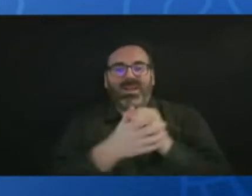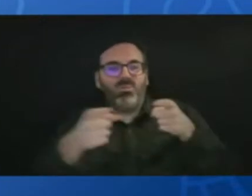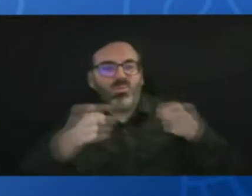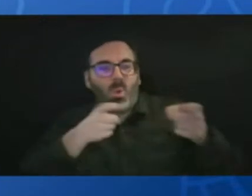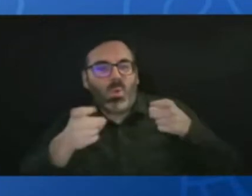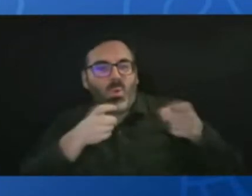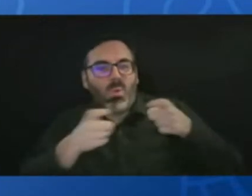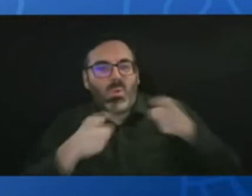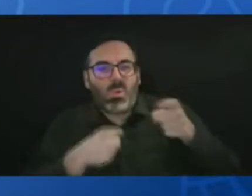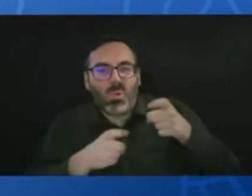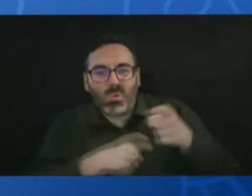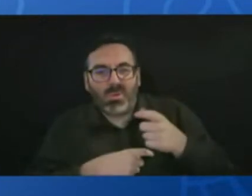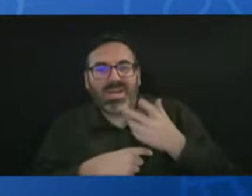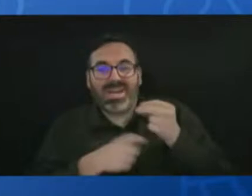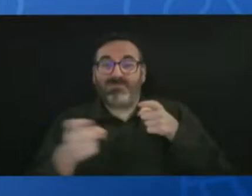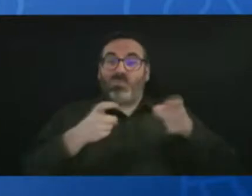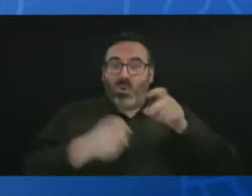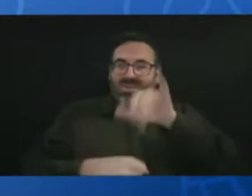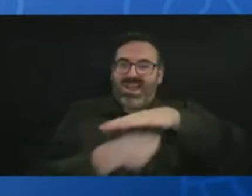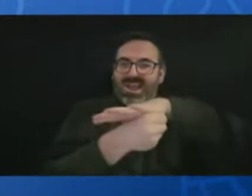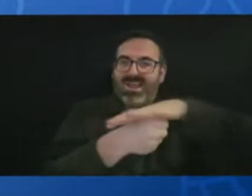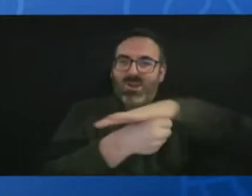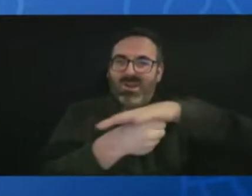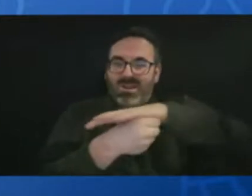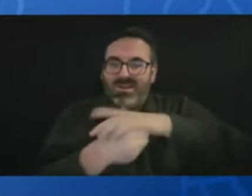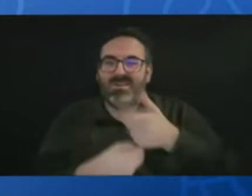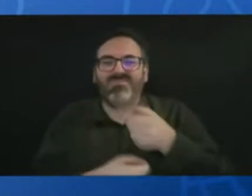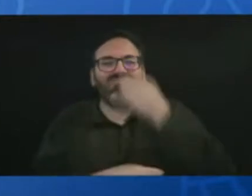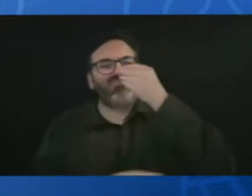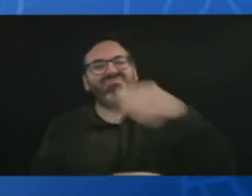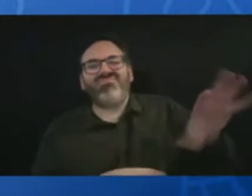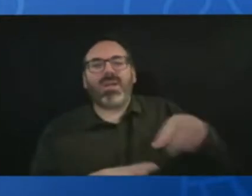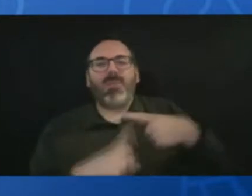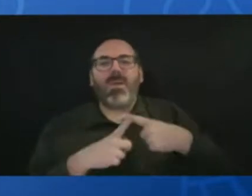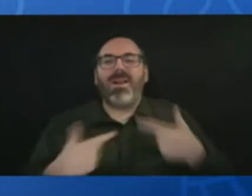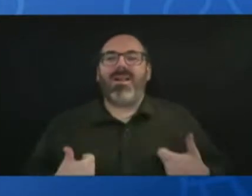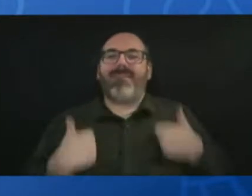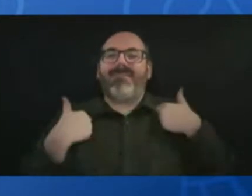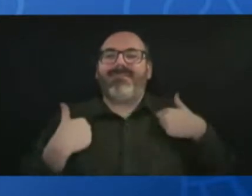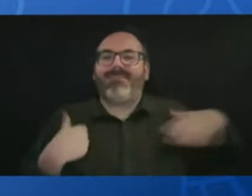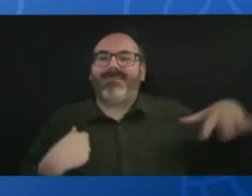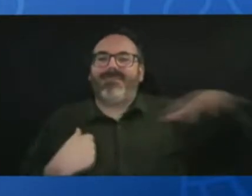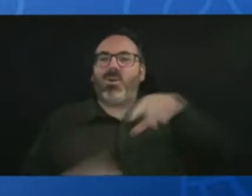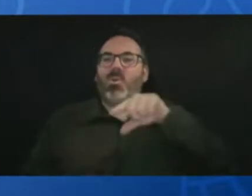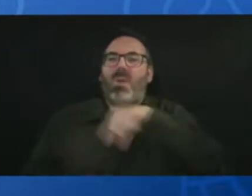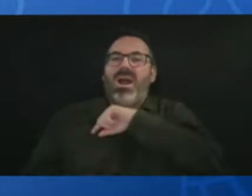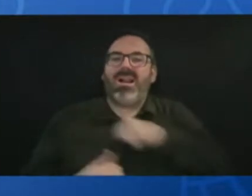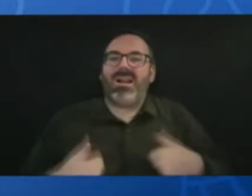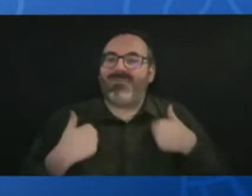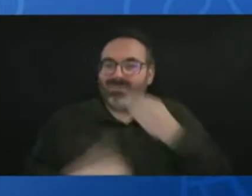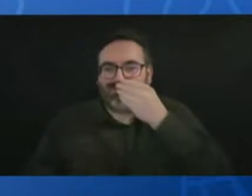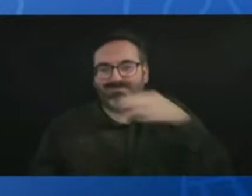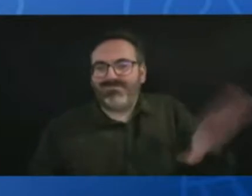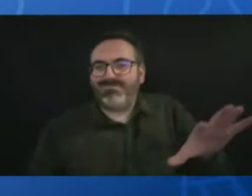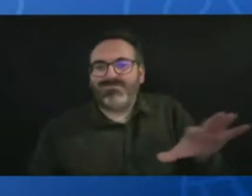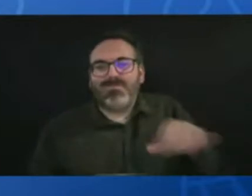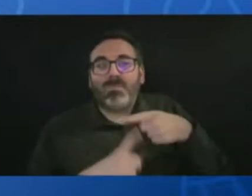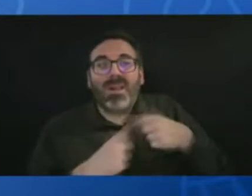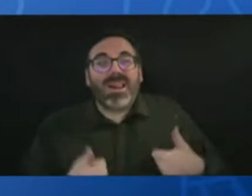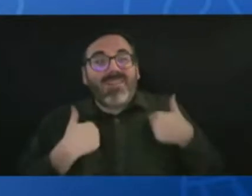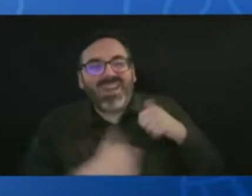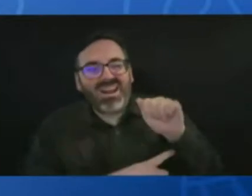caring about the nature of a quality of life, they don't care about life at all. Their reason for being